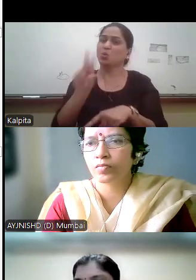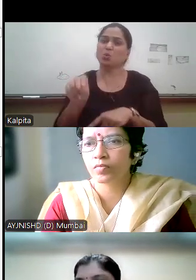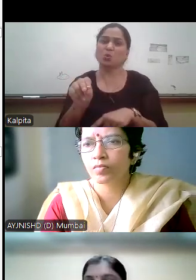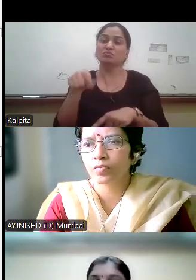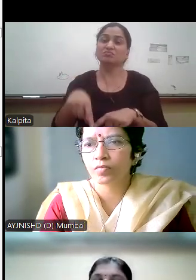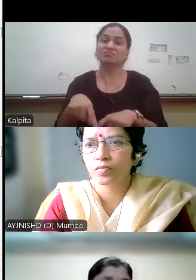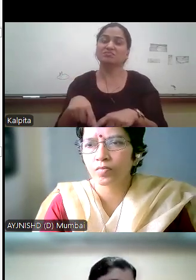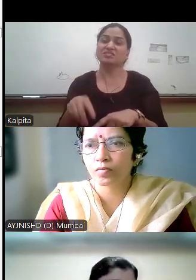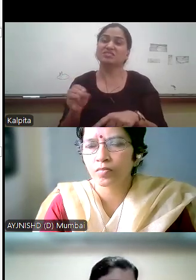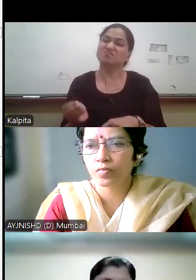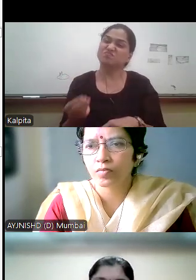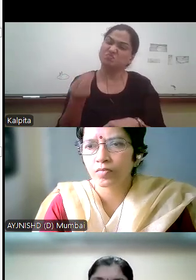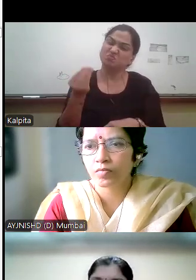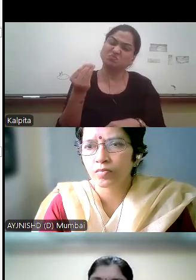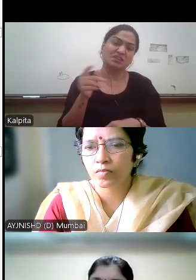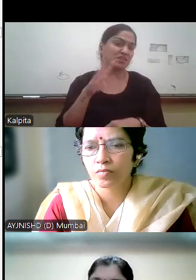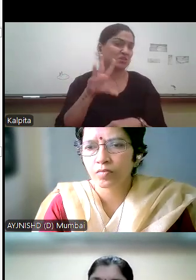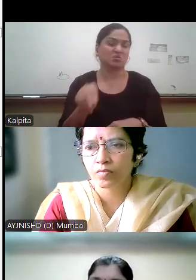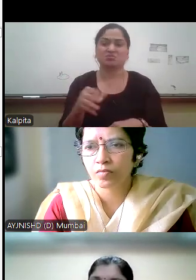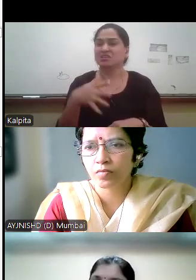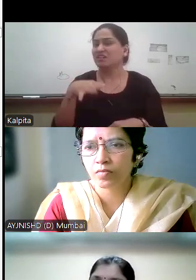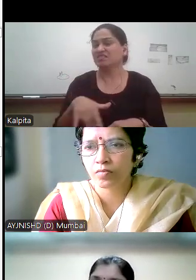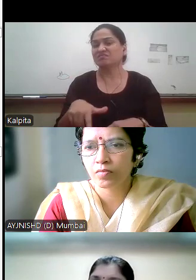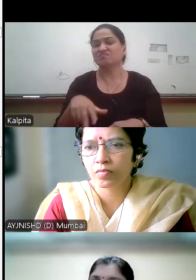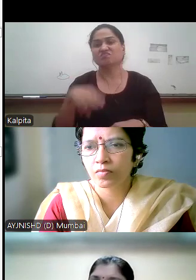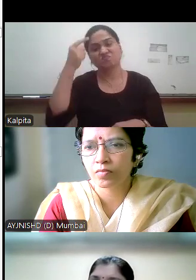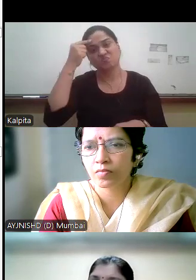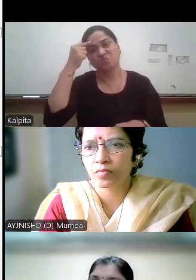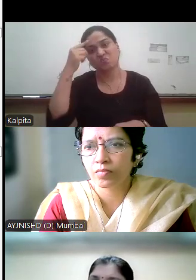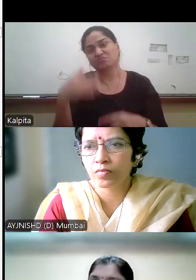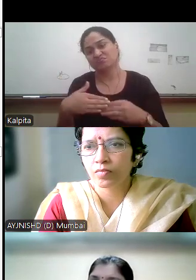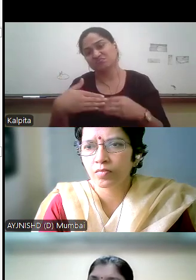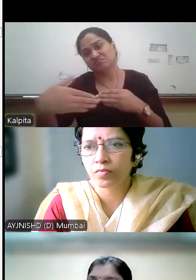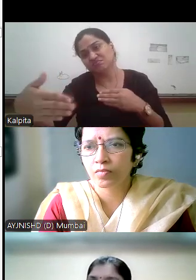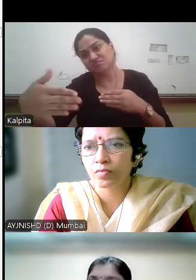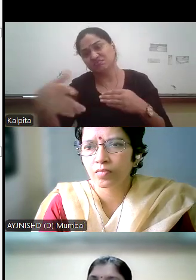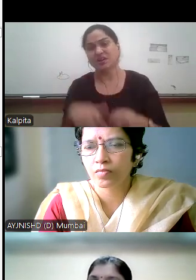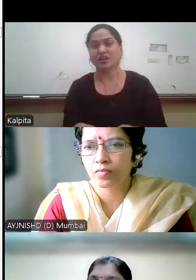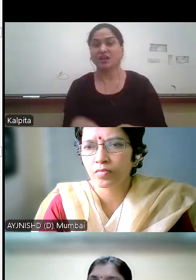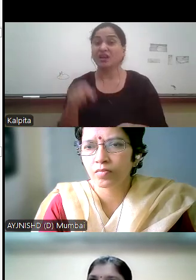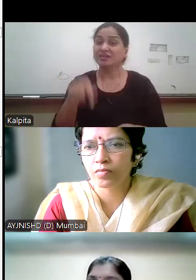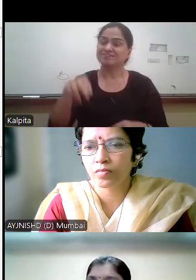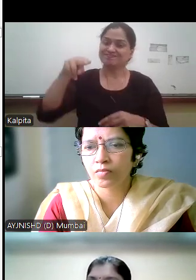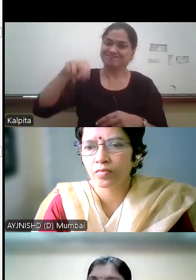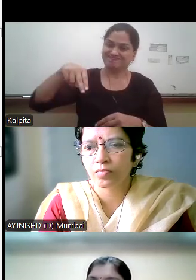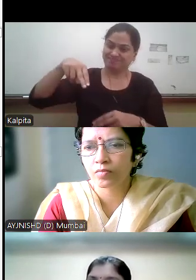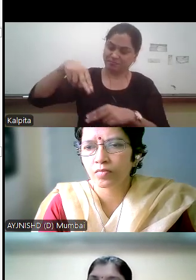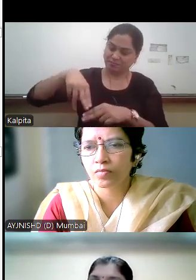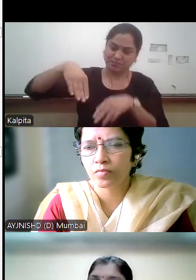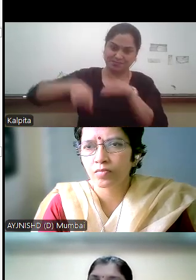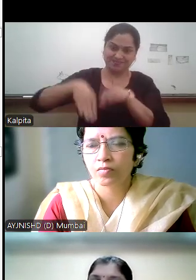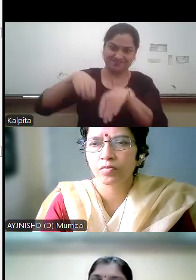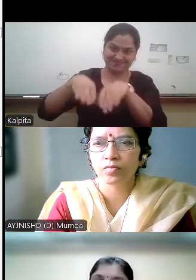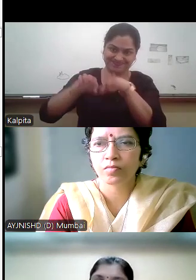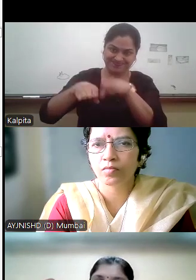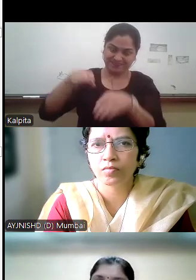increase. Then the foot should be properly placed on the floor, or we can put a foot pad so that the feet are in proper position, because ankles will